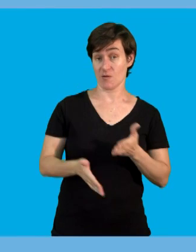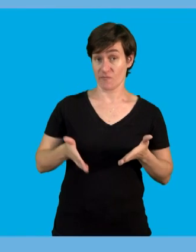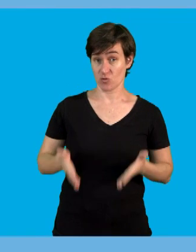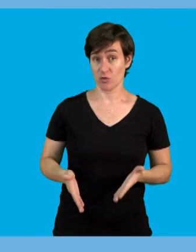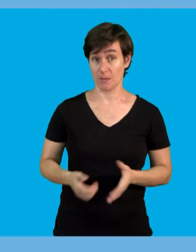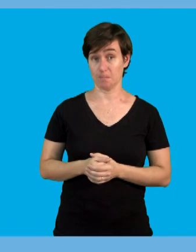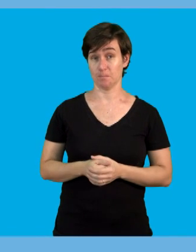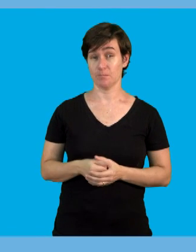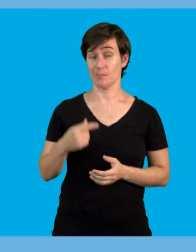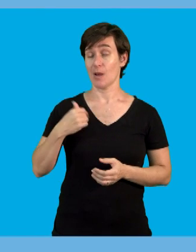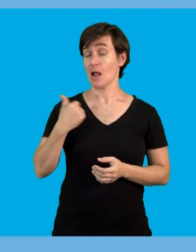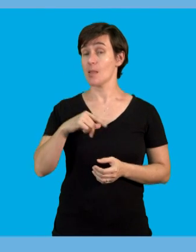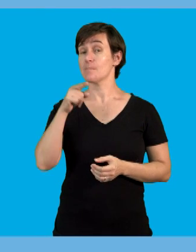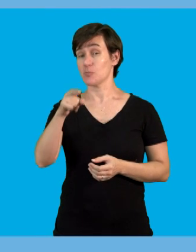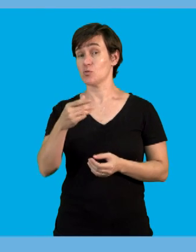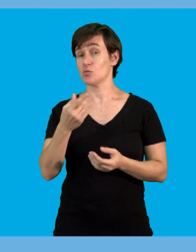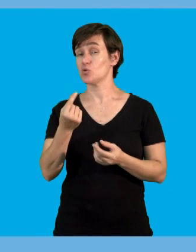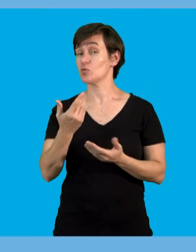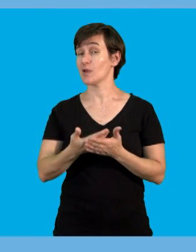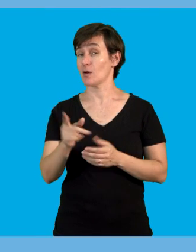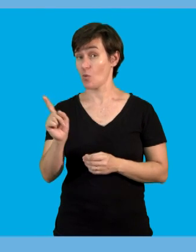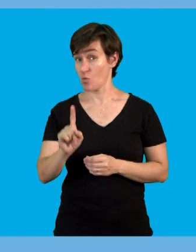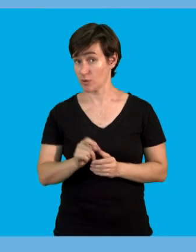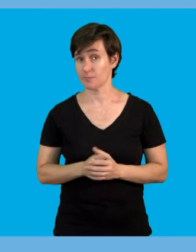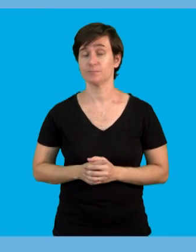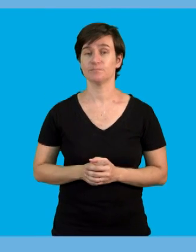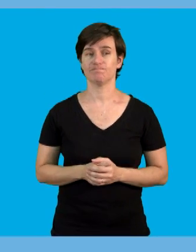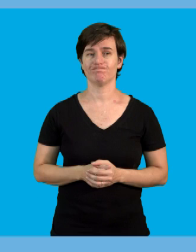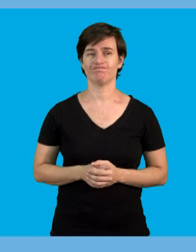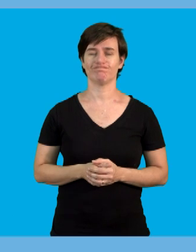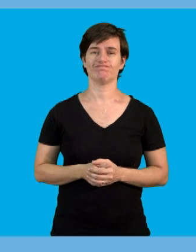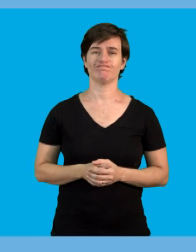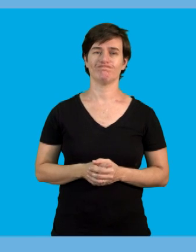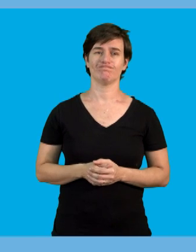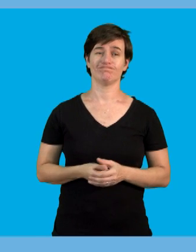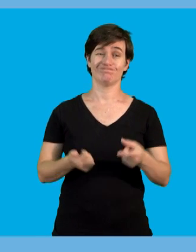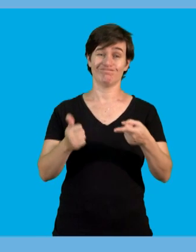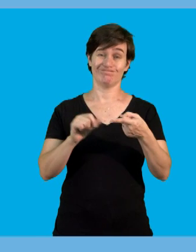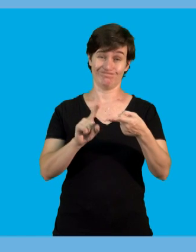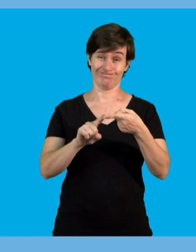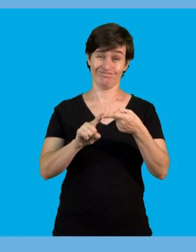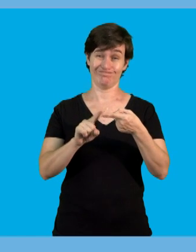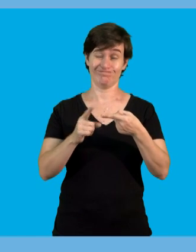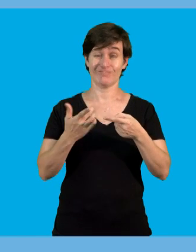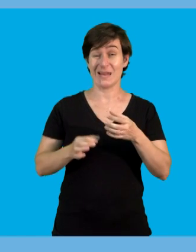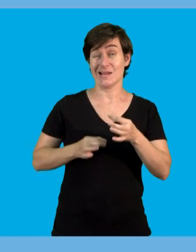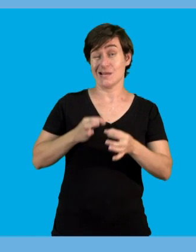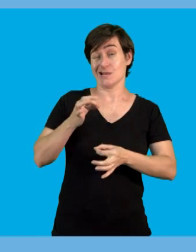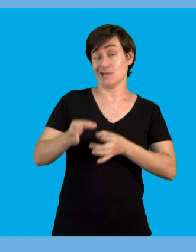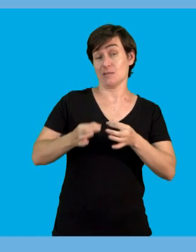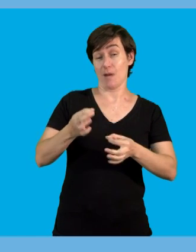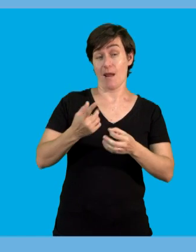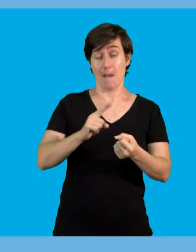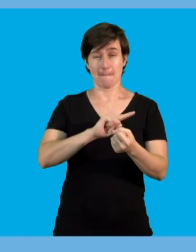this lesson, these are the things that I want you to be able to do by the end of this lesson. So, firstly, I want you to be able